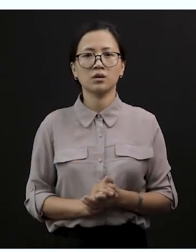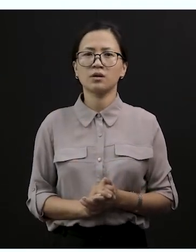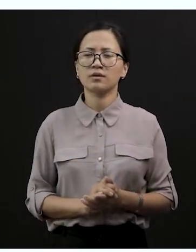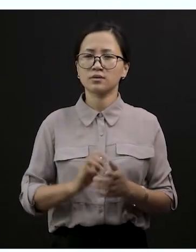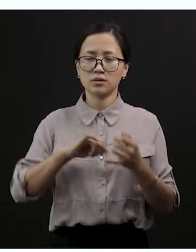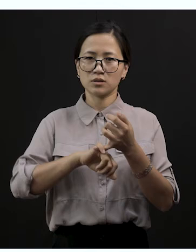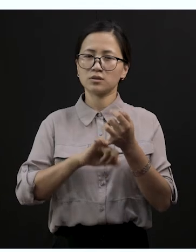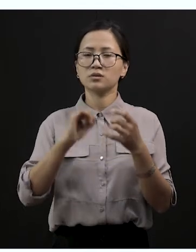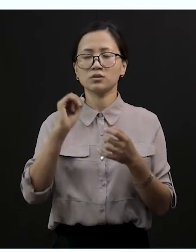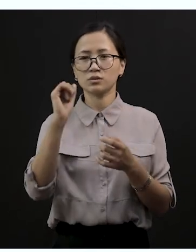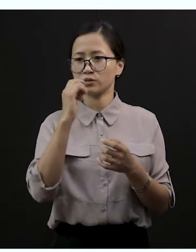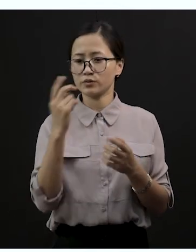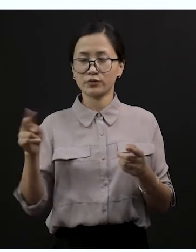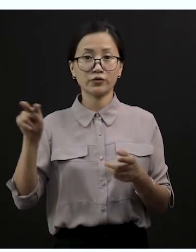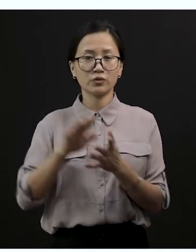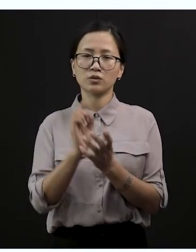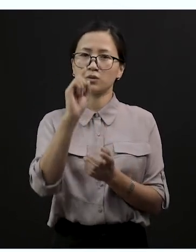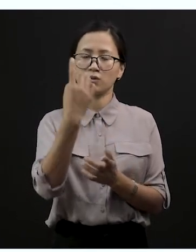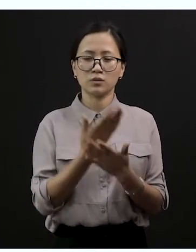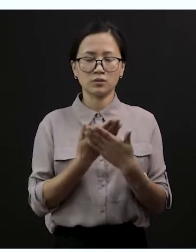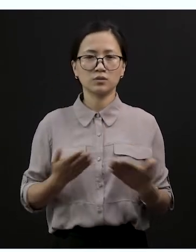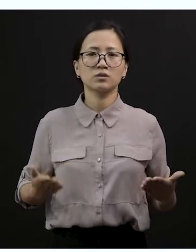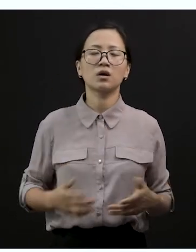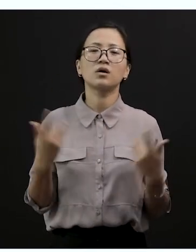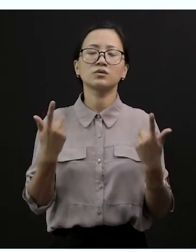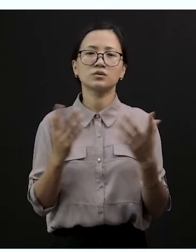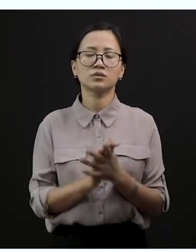those that are referred to only one thing. And so how do we